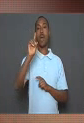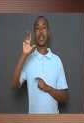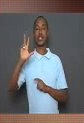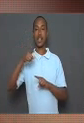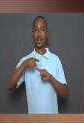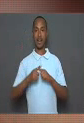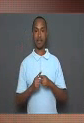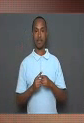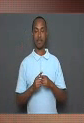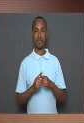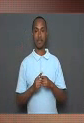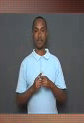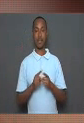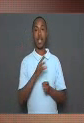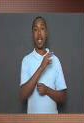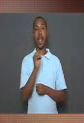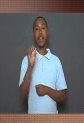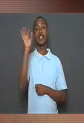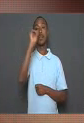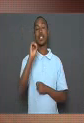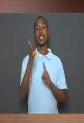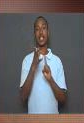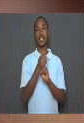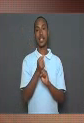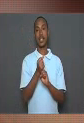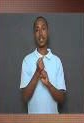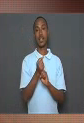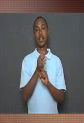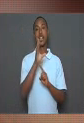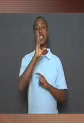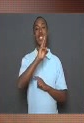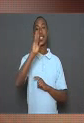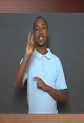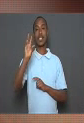18.13 grams, and the percentage yield will be